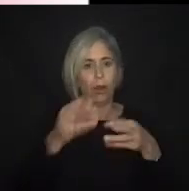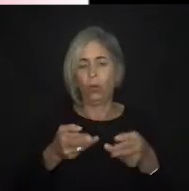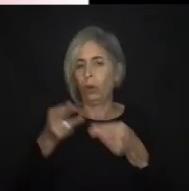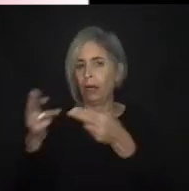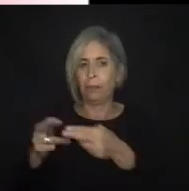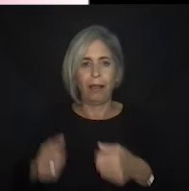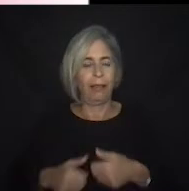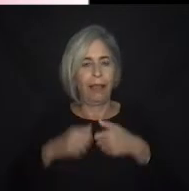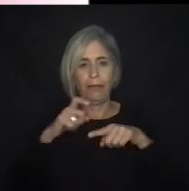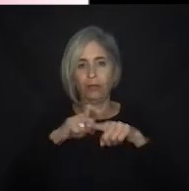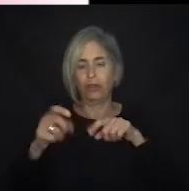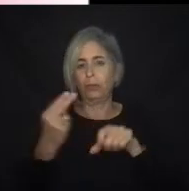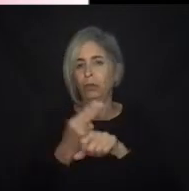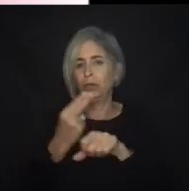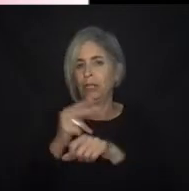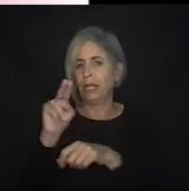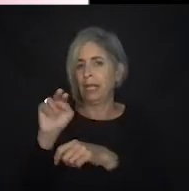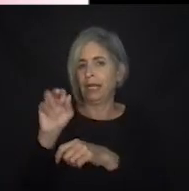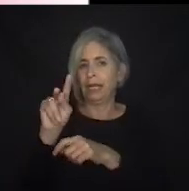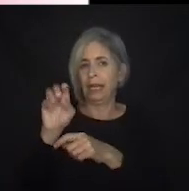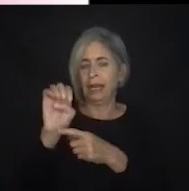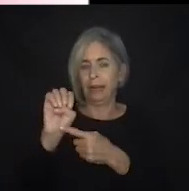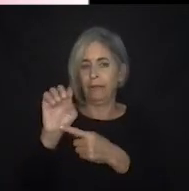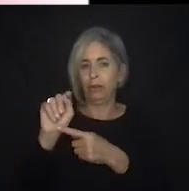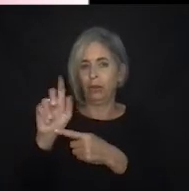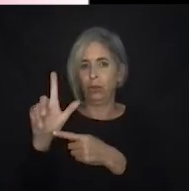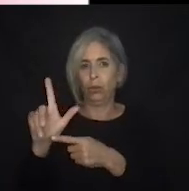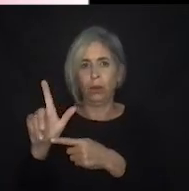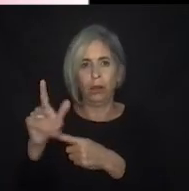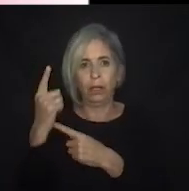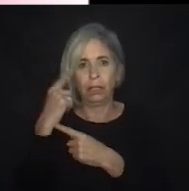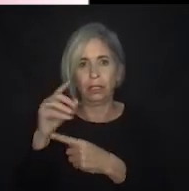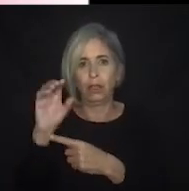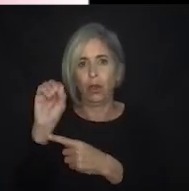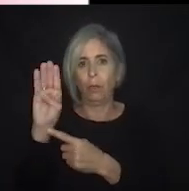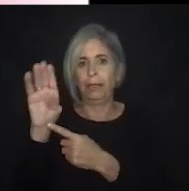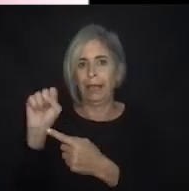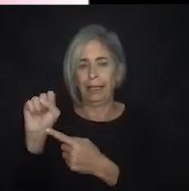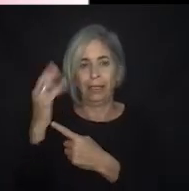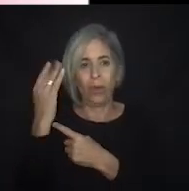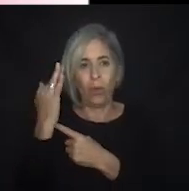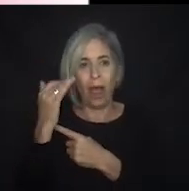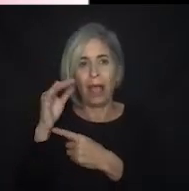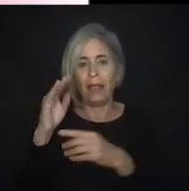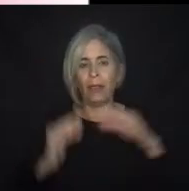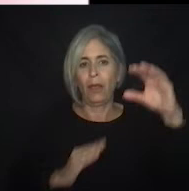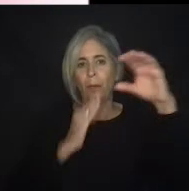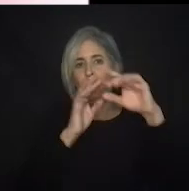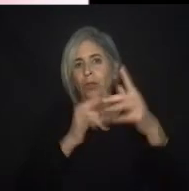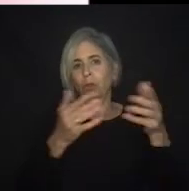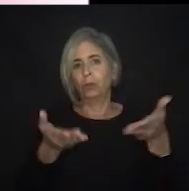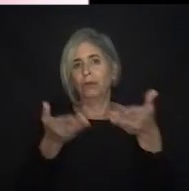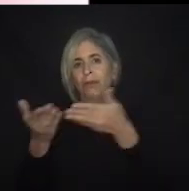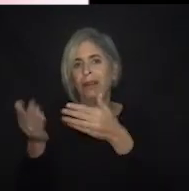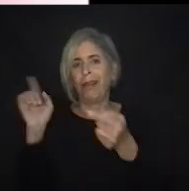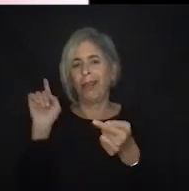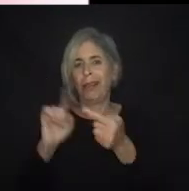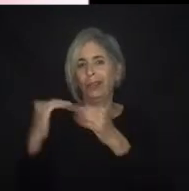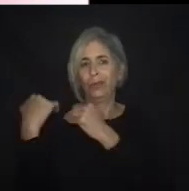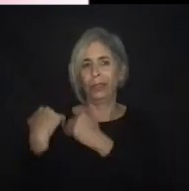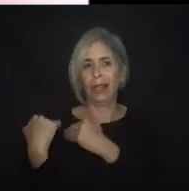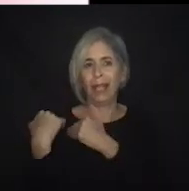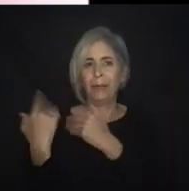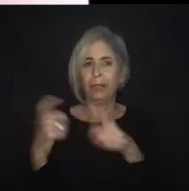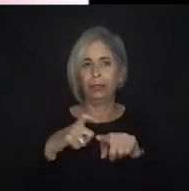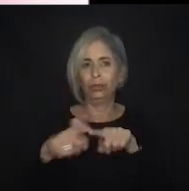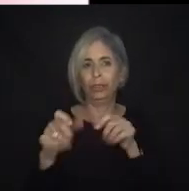browser over something like using a native streaming tool such as OBS. This is just because the browser will provide a less reliable stream with